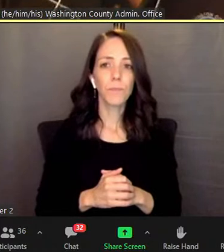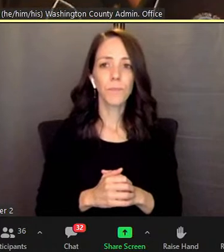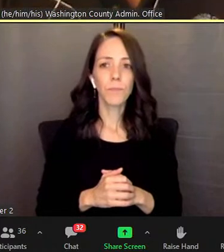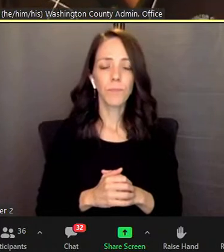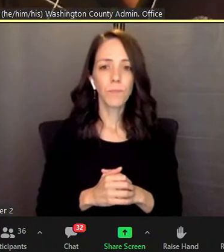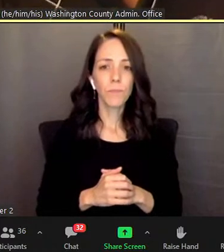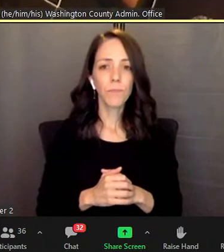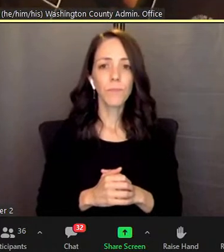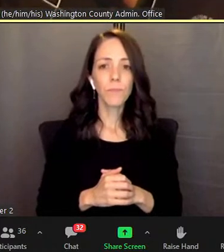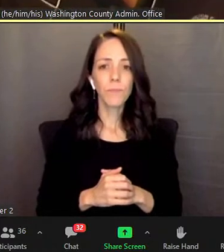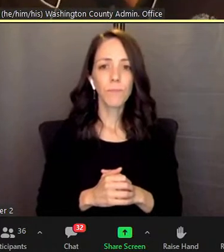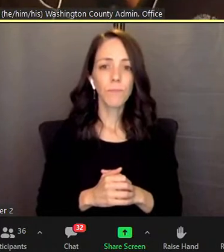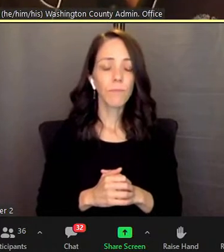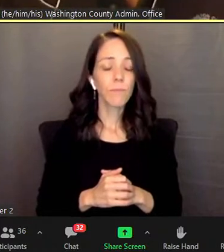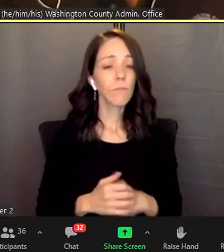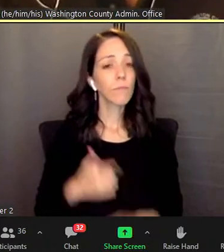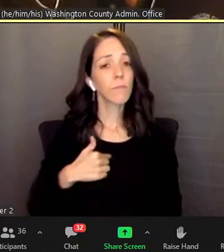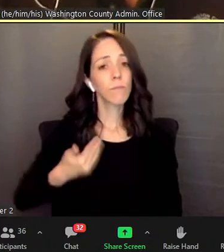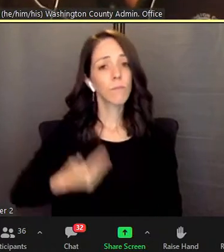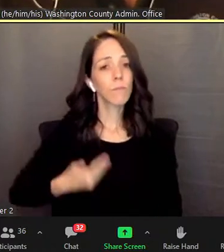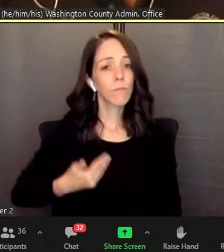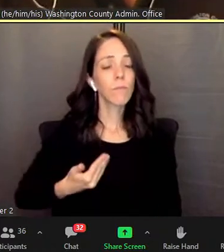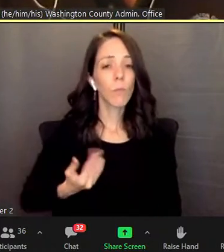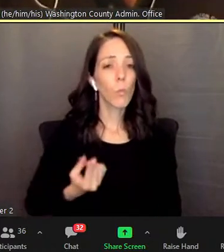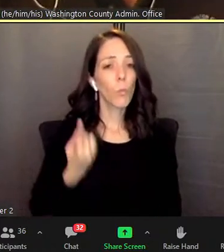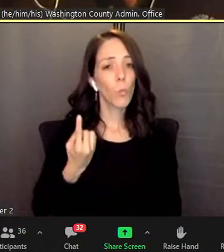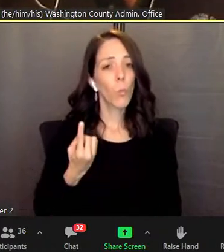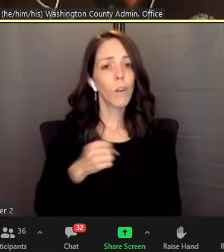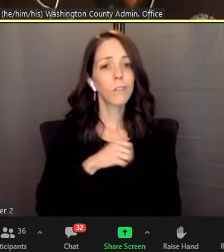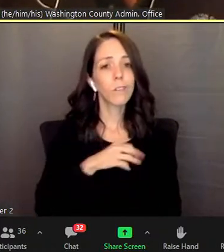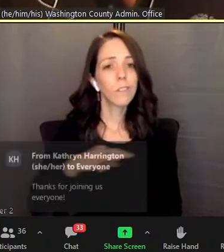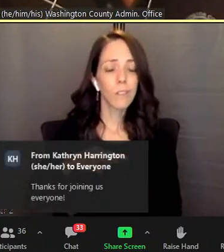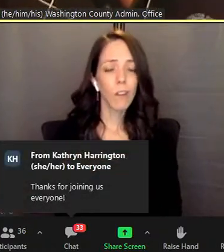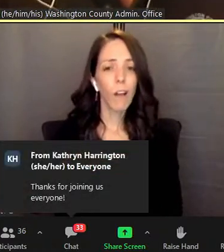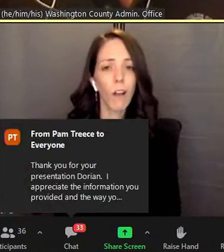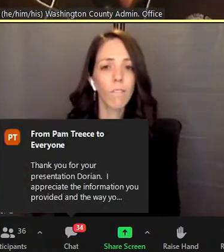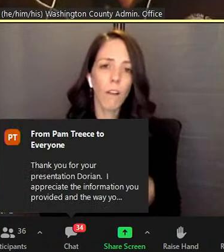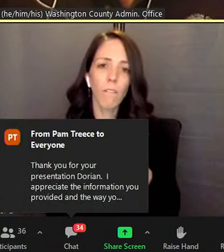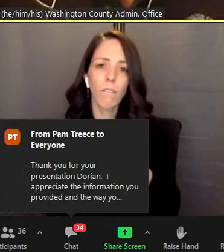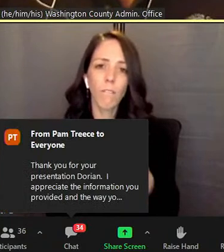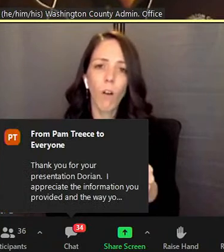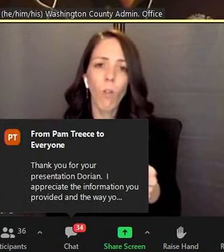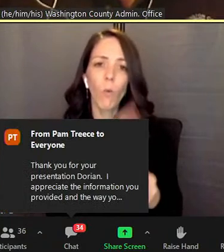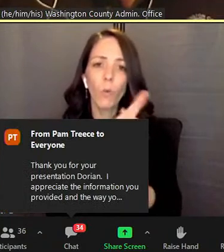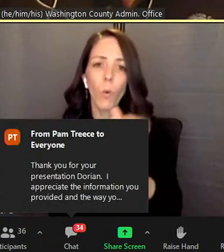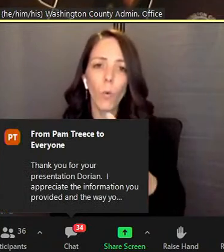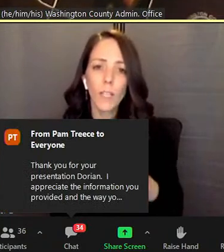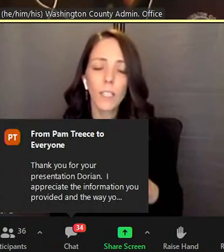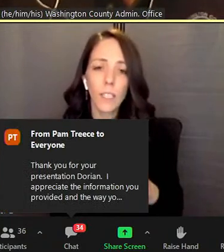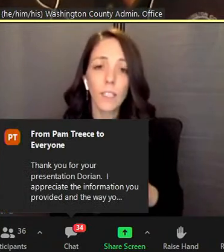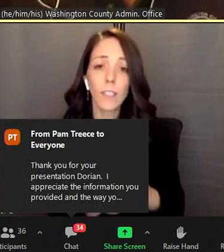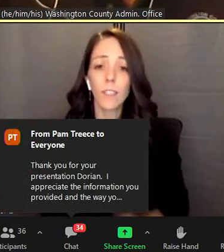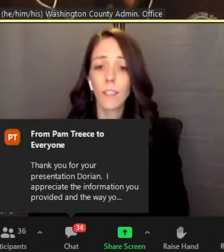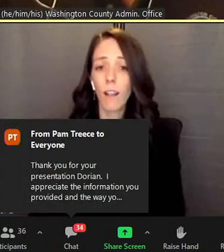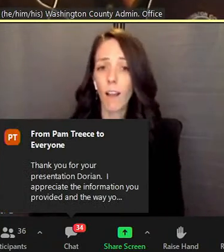me as somebody, one of many staff following your lead, are committed to continuing to provide those points